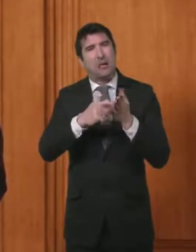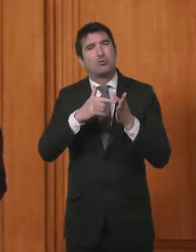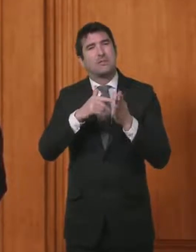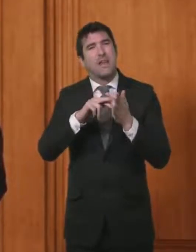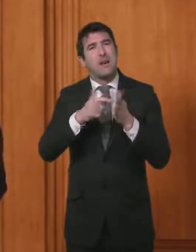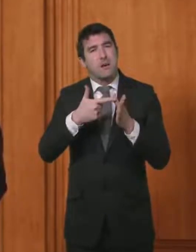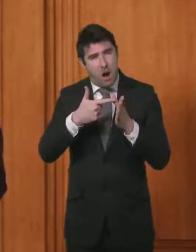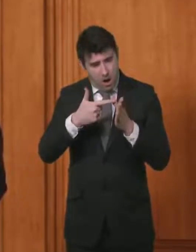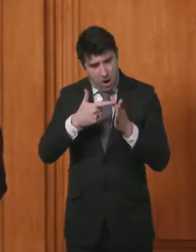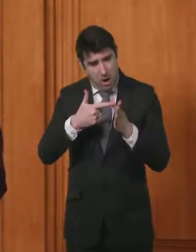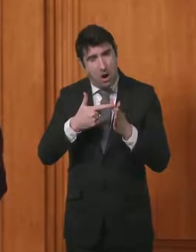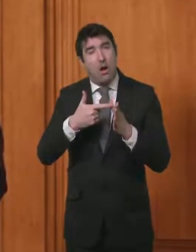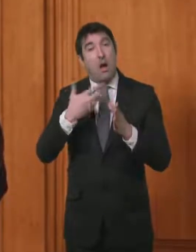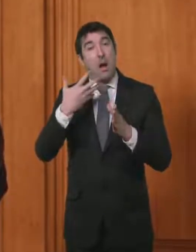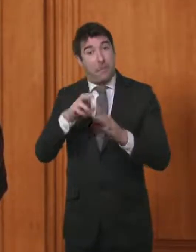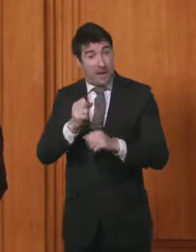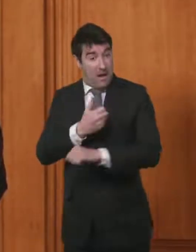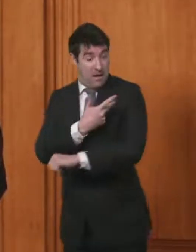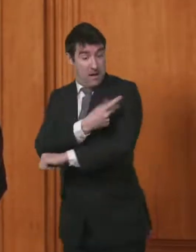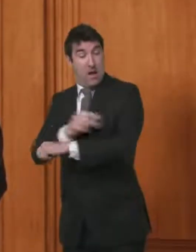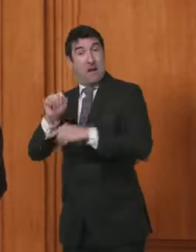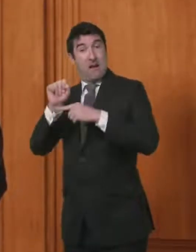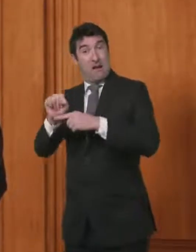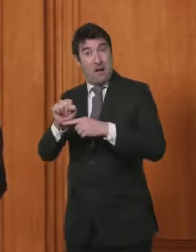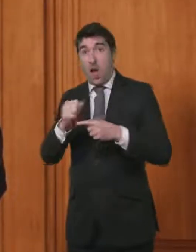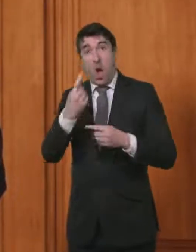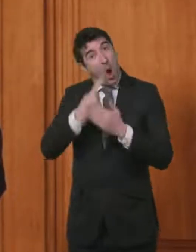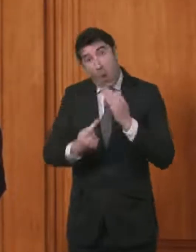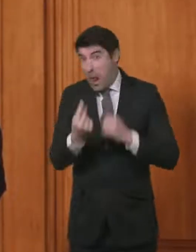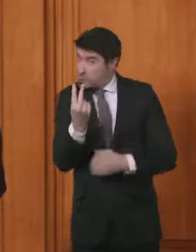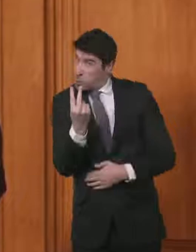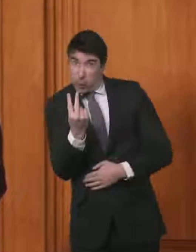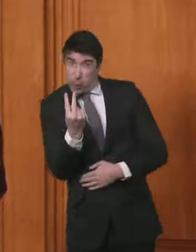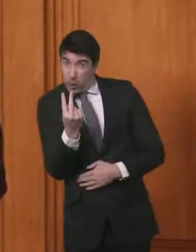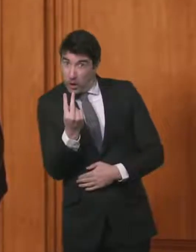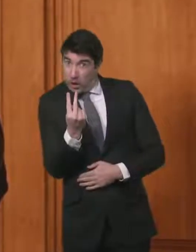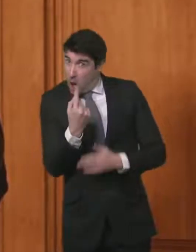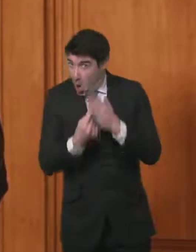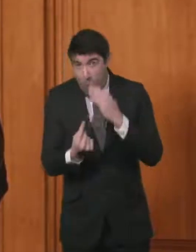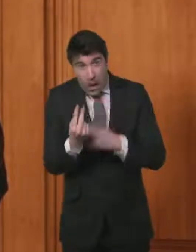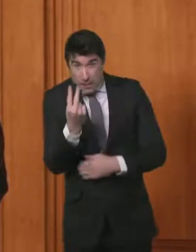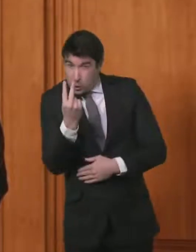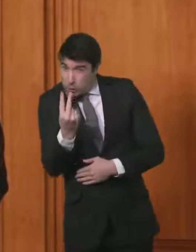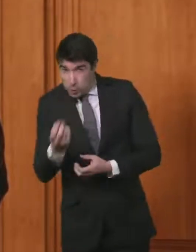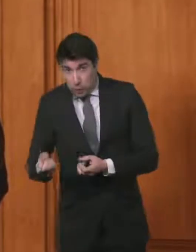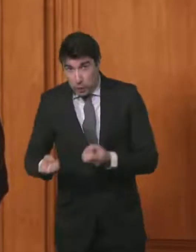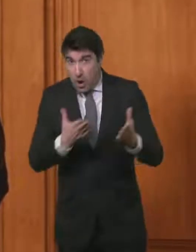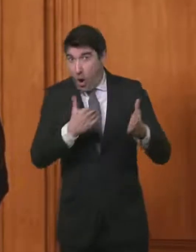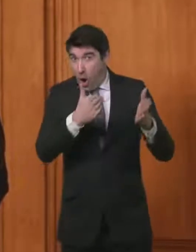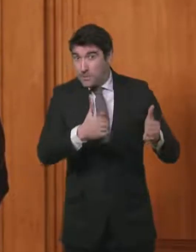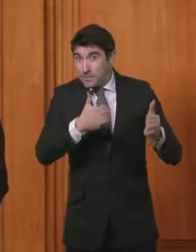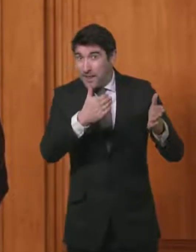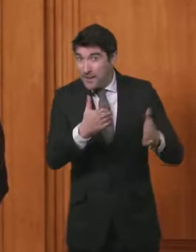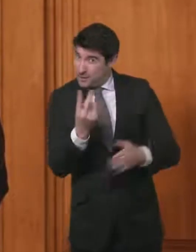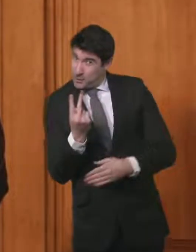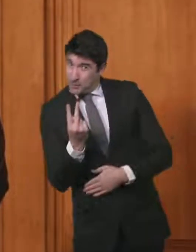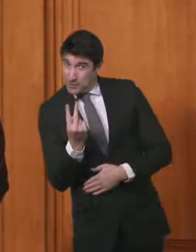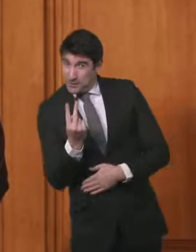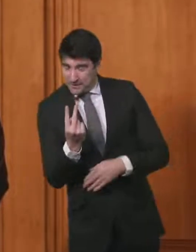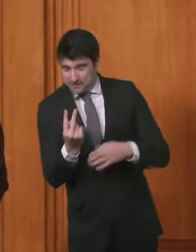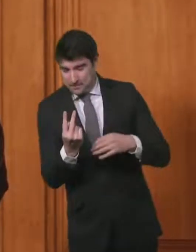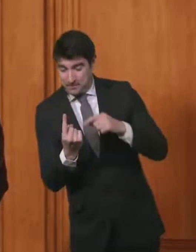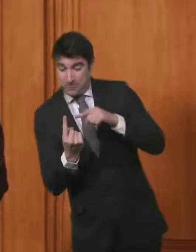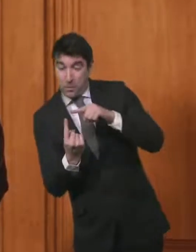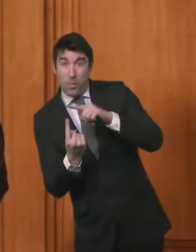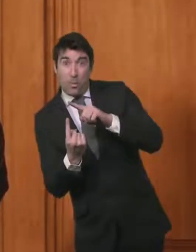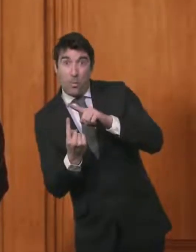days after the vaccine was given, so you can easily work out that the infection occurred before the vaccine was actually administered.